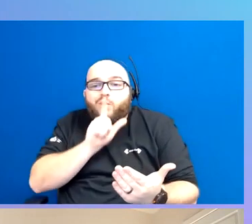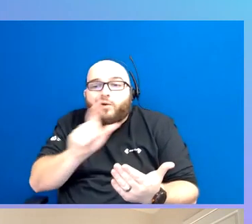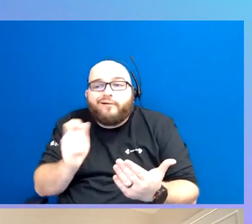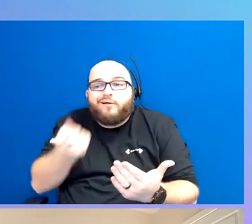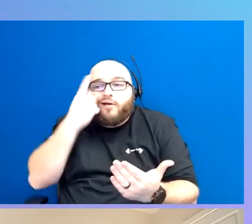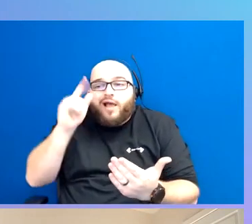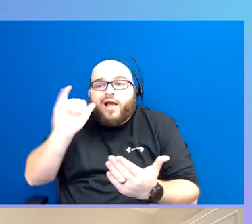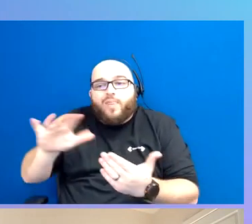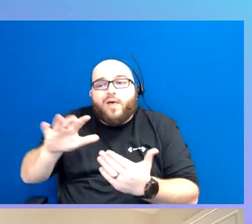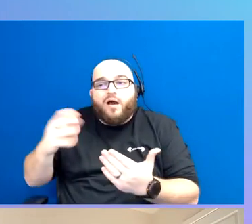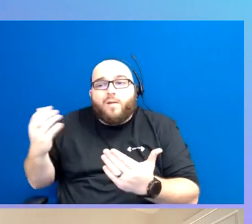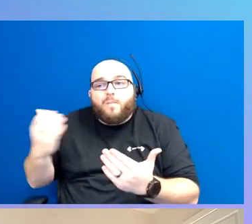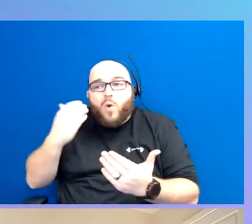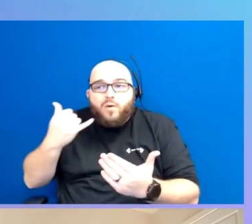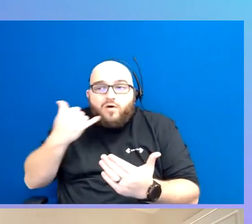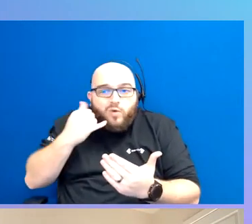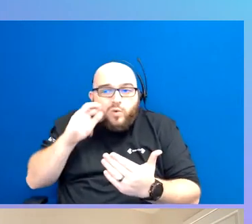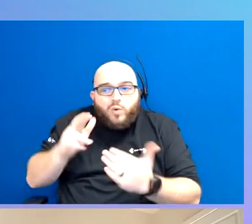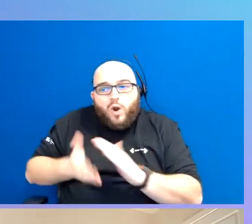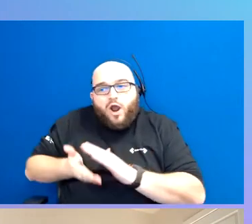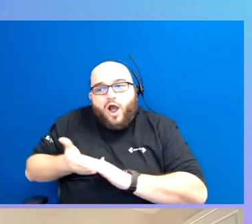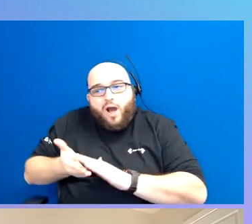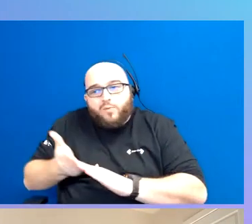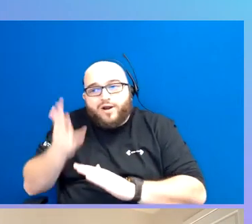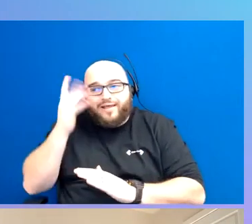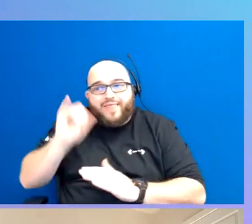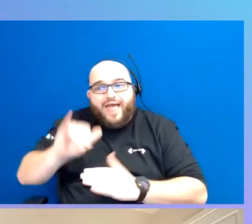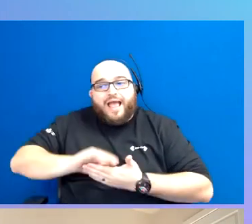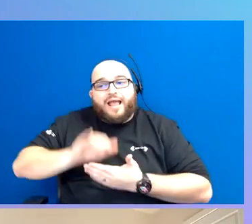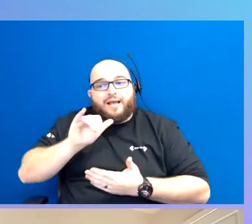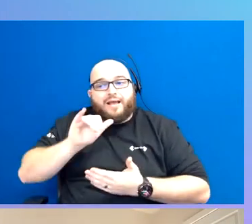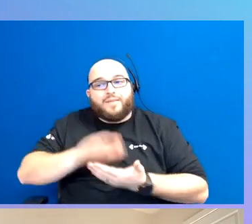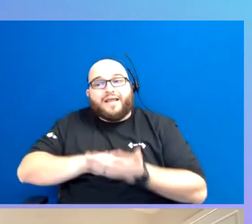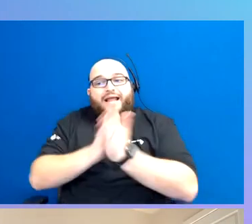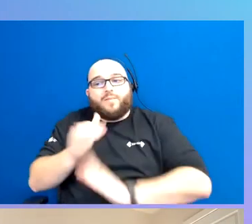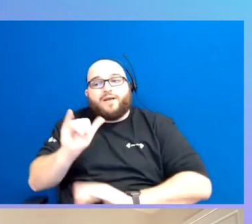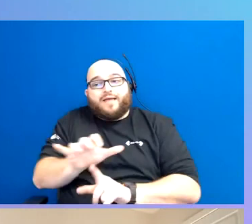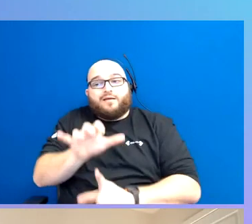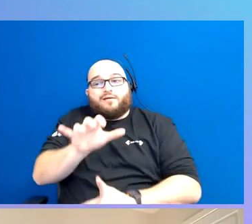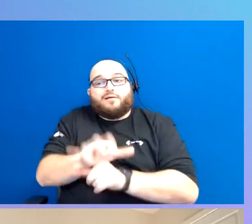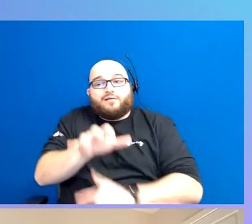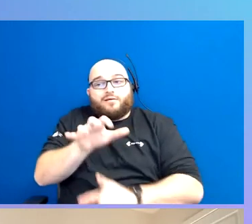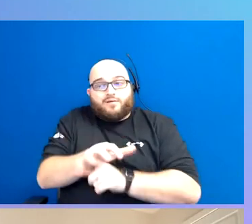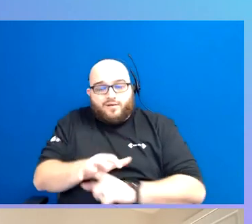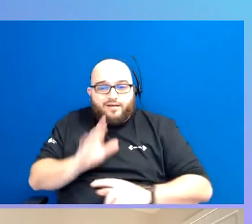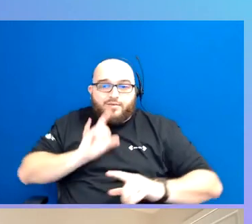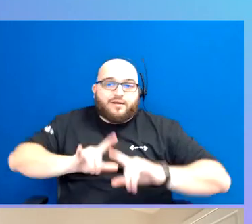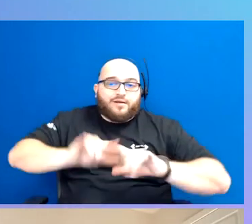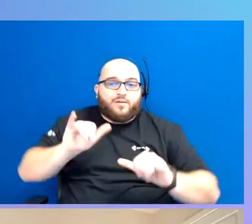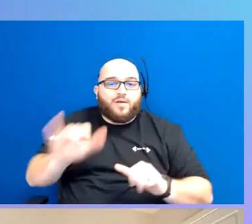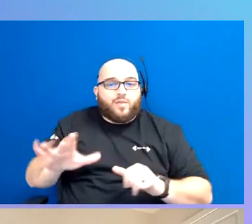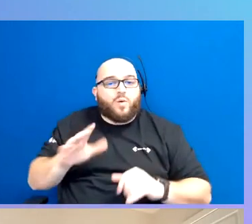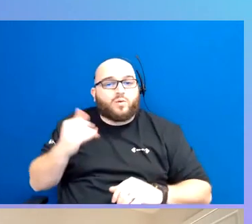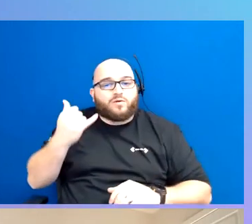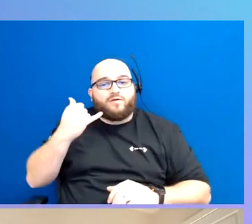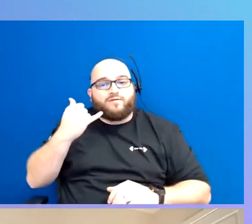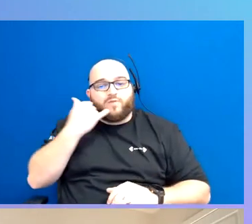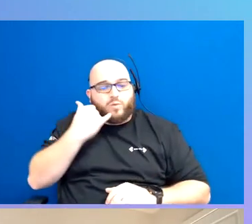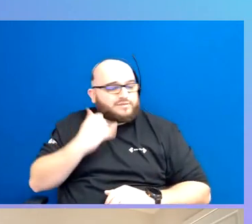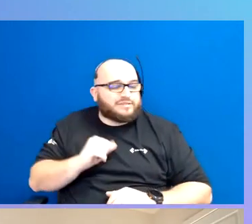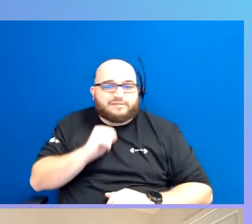mobile operating systems becoming that popular, and at the same time, the mobile operating systems did not